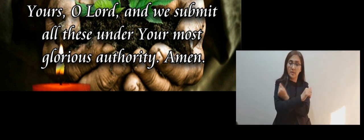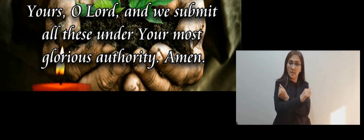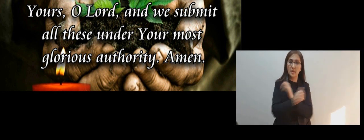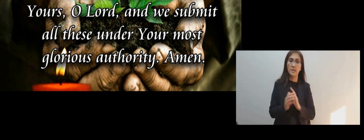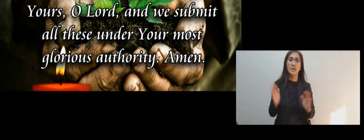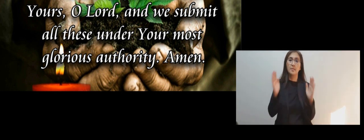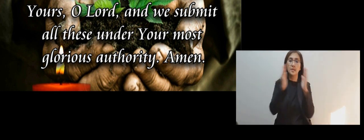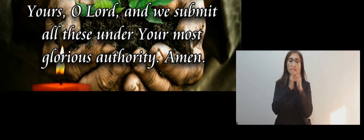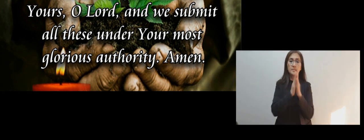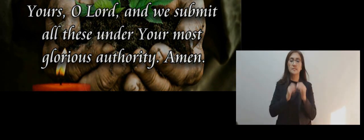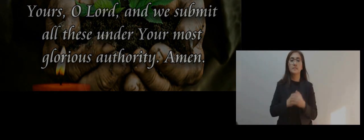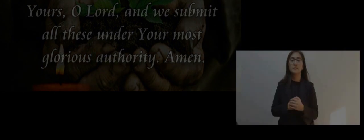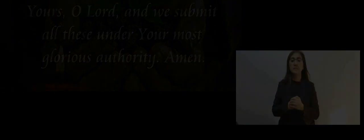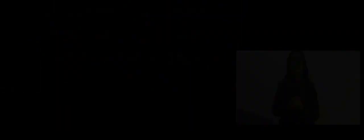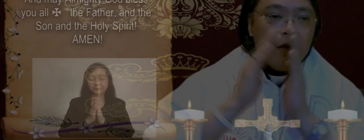Amen.